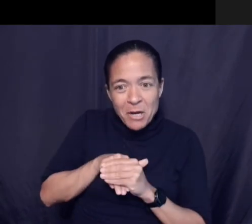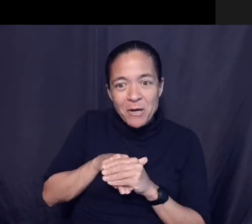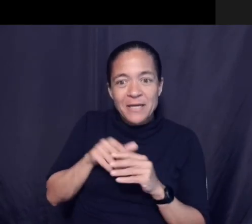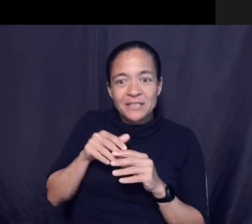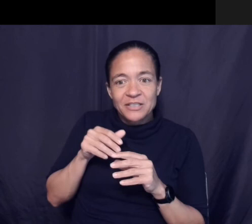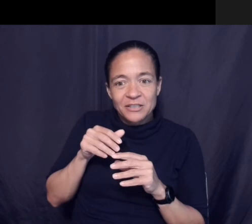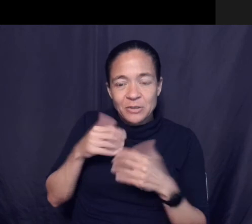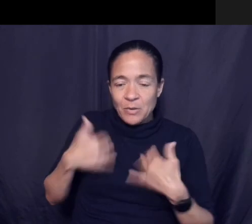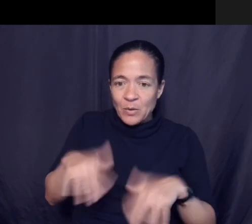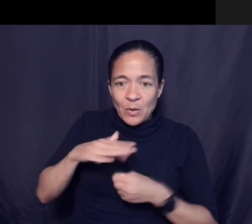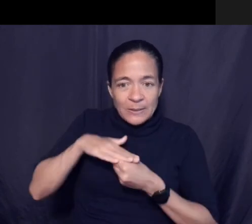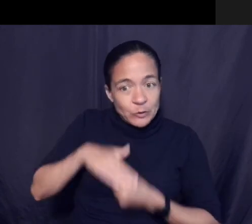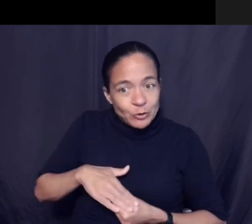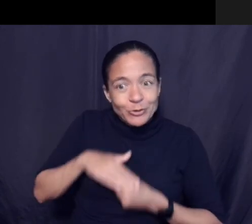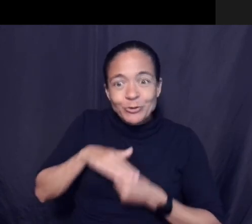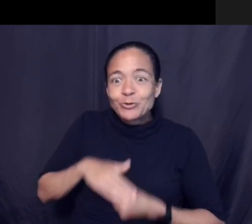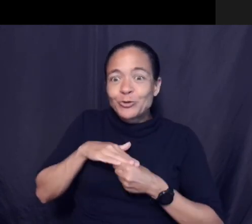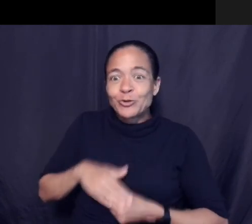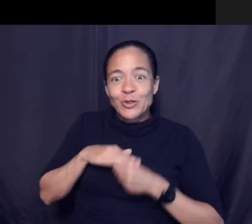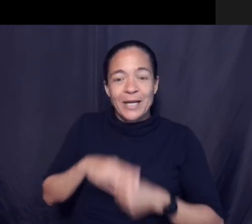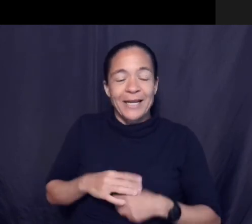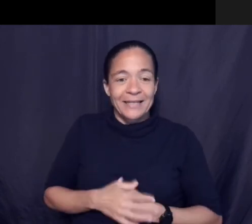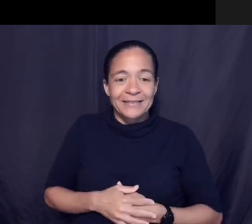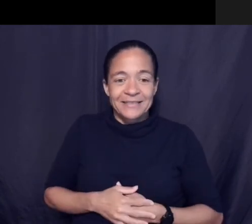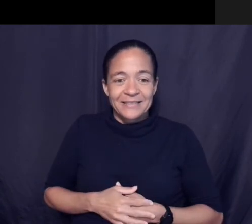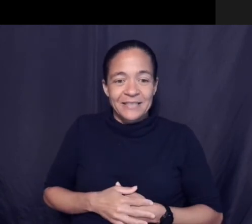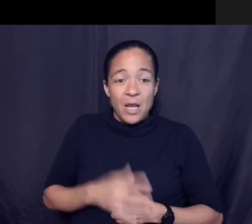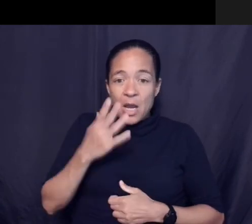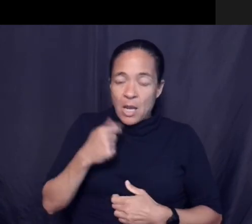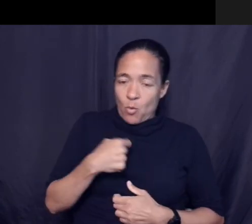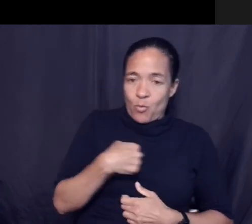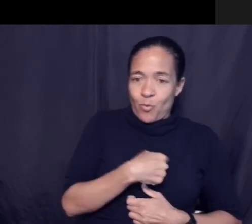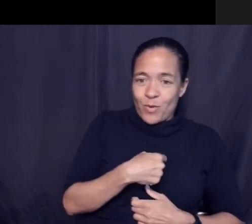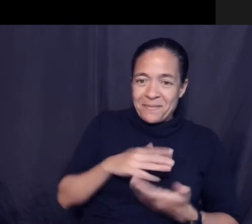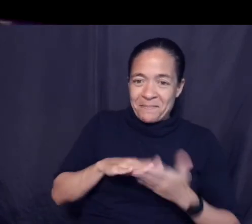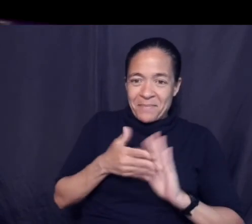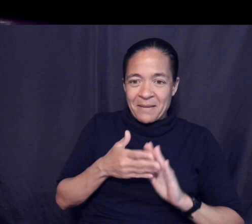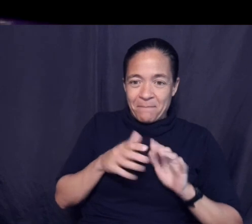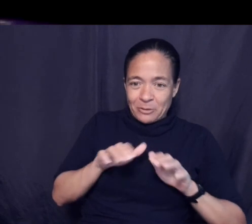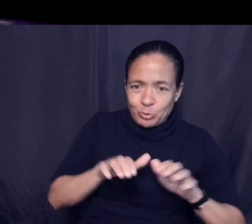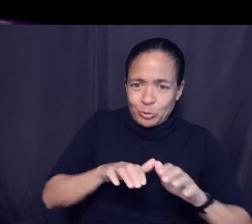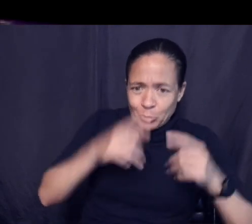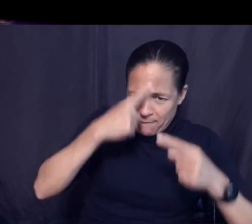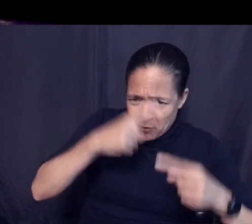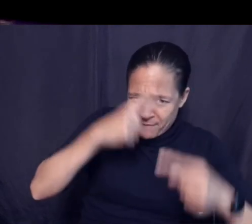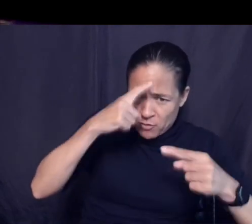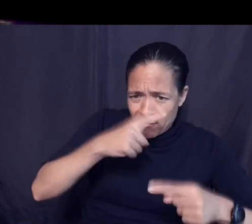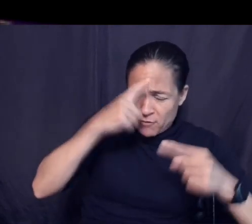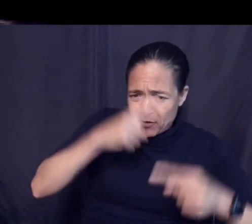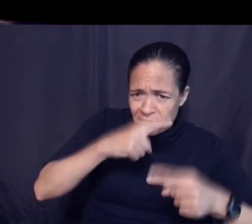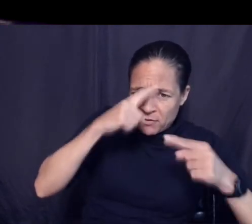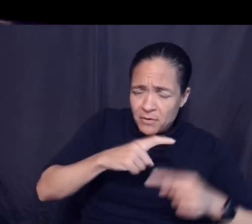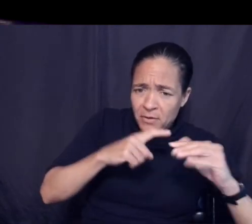on a marriage, it's hard on families. Because we kind of become this do it all